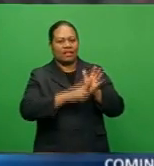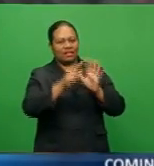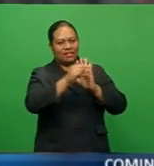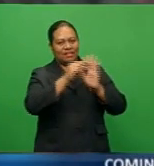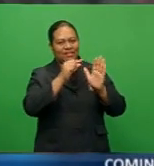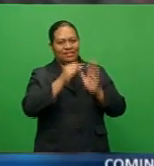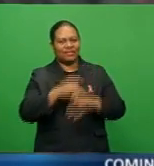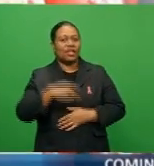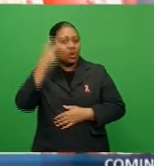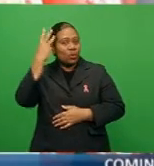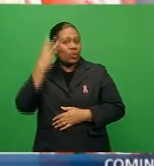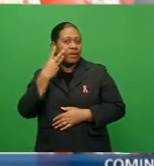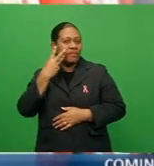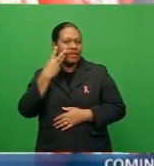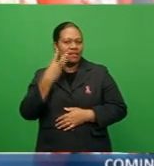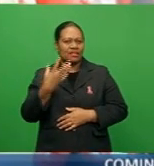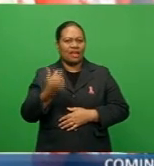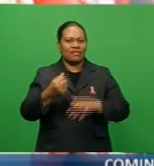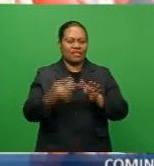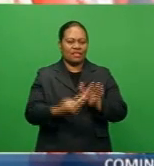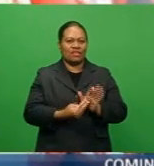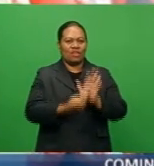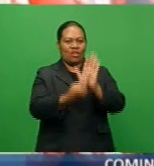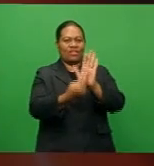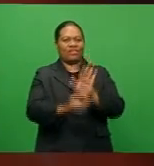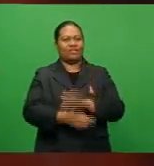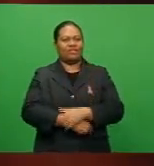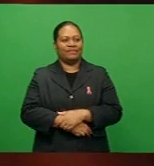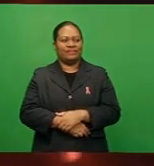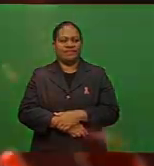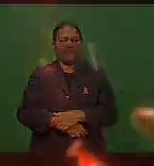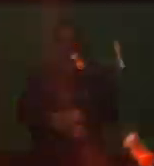And women's tens in the north. This and more coming up.